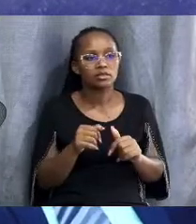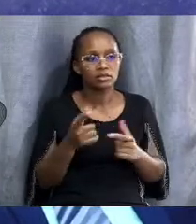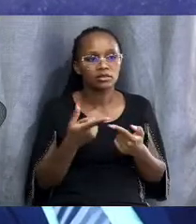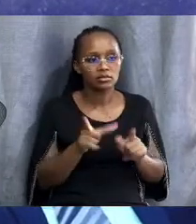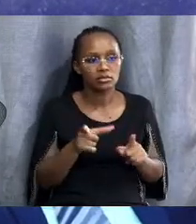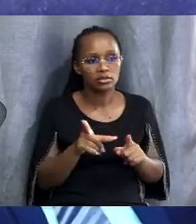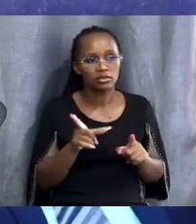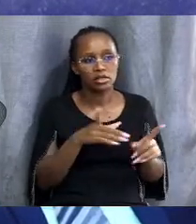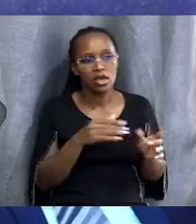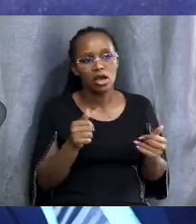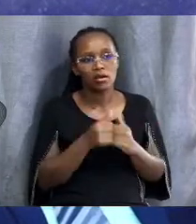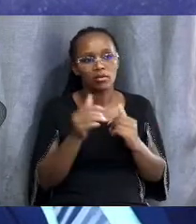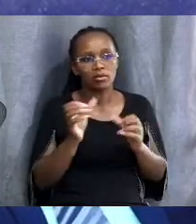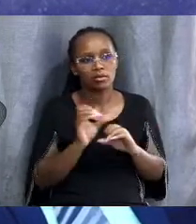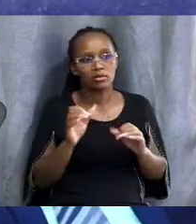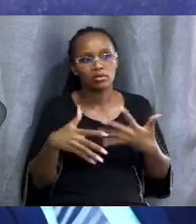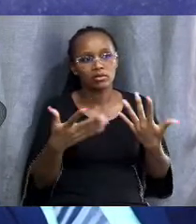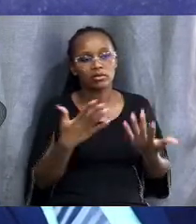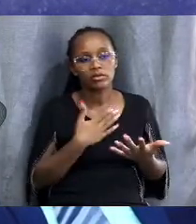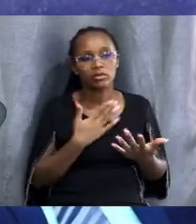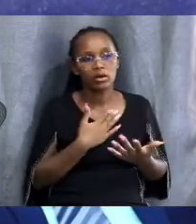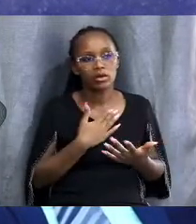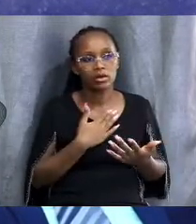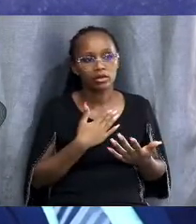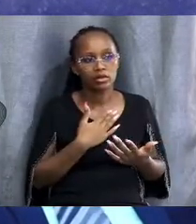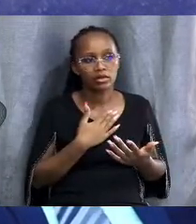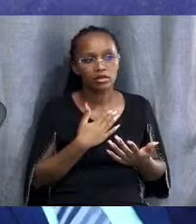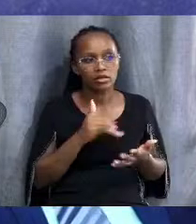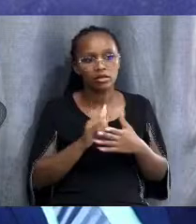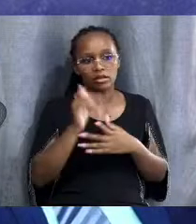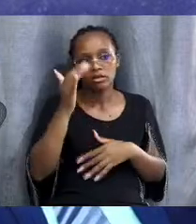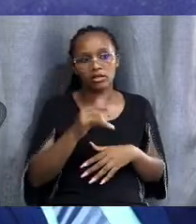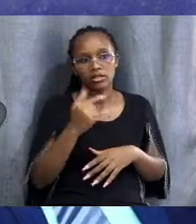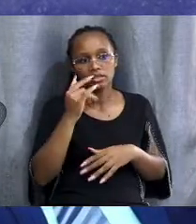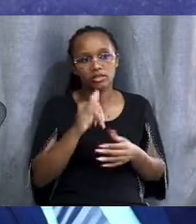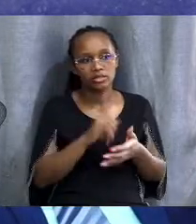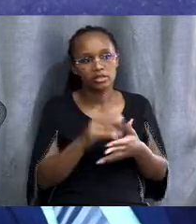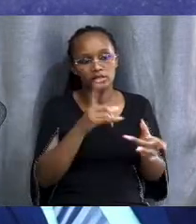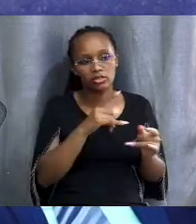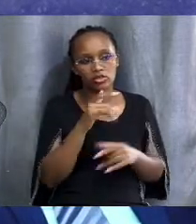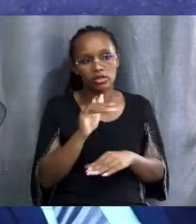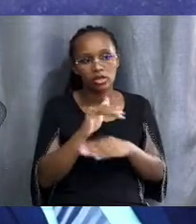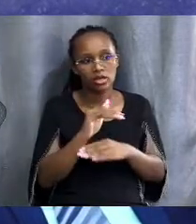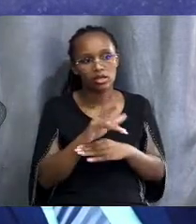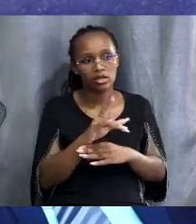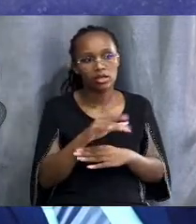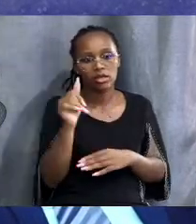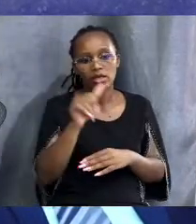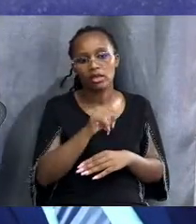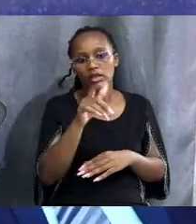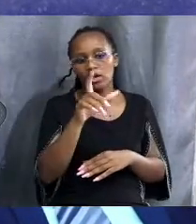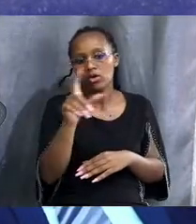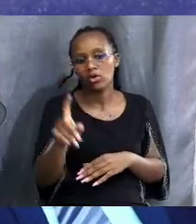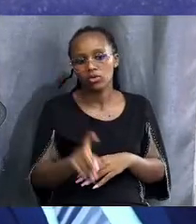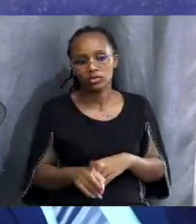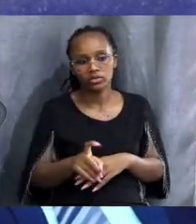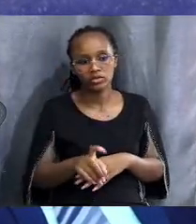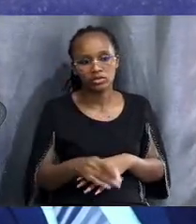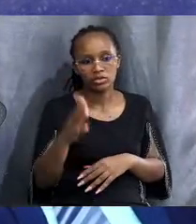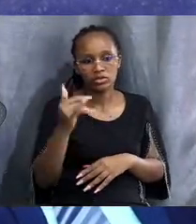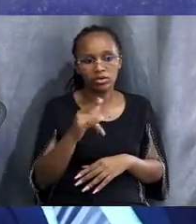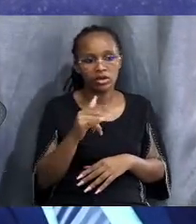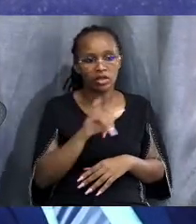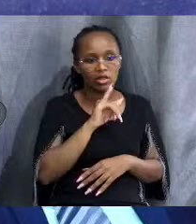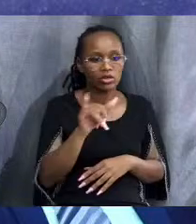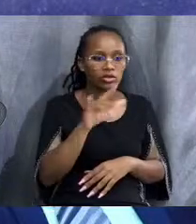could not happen, whatever you wanted. And that is why I'm saying, don't ask God any question, because